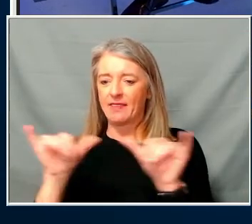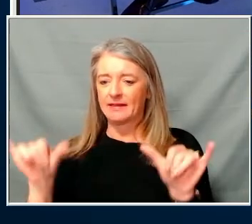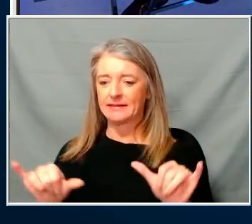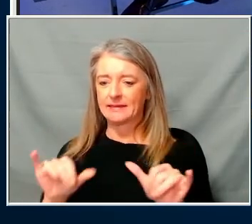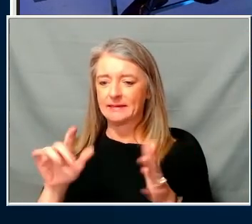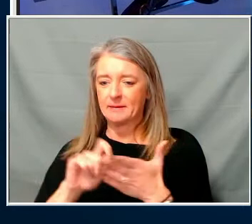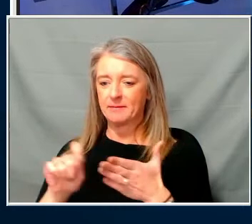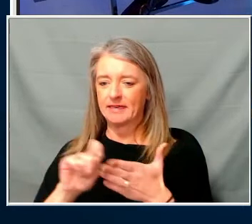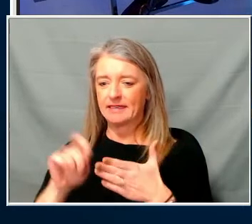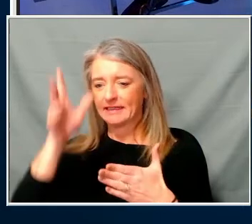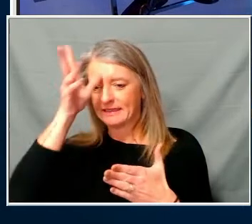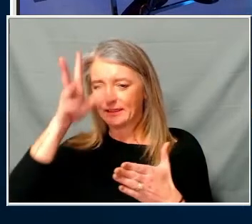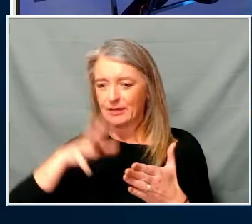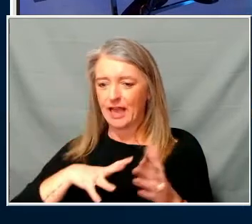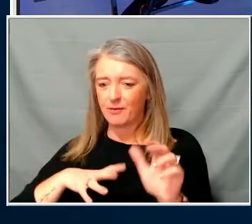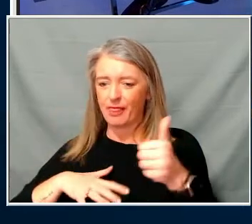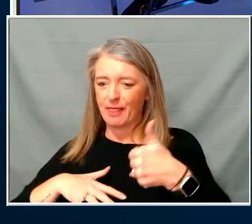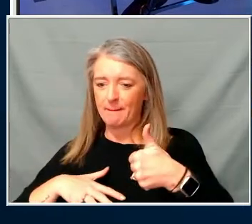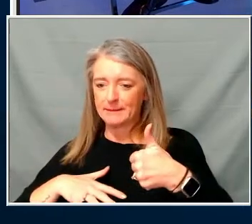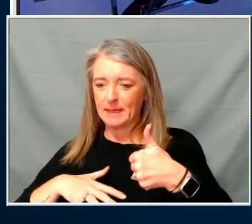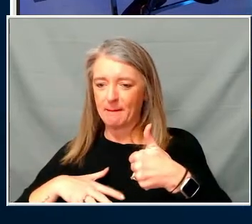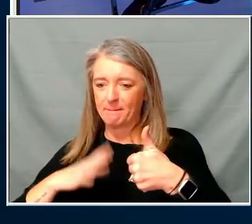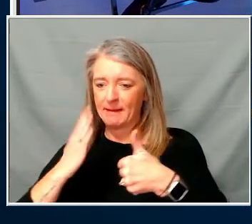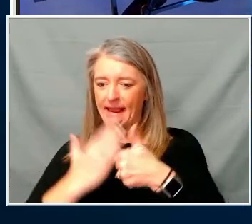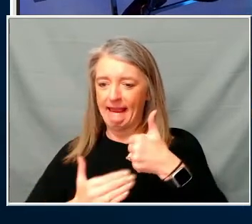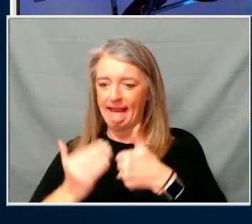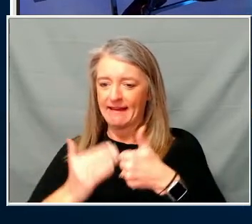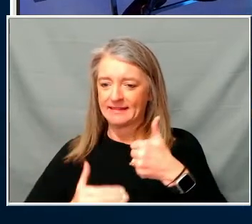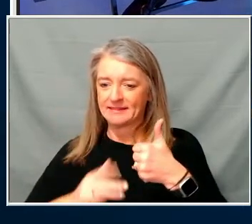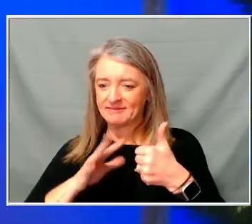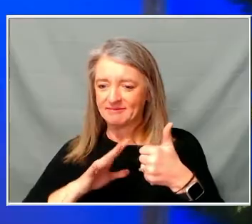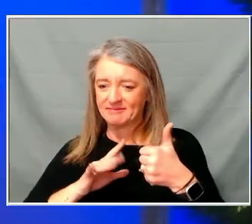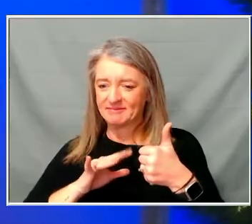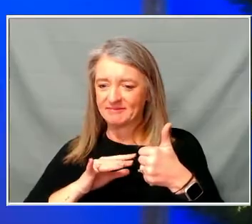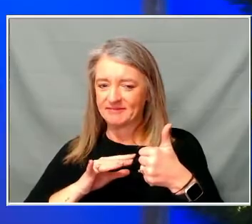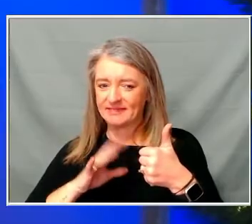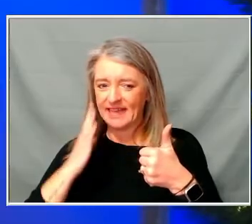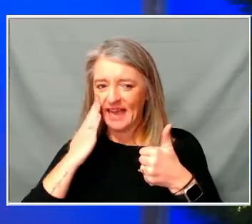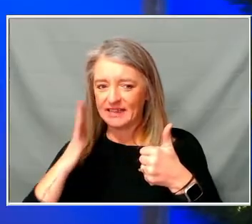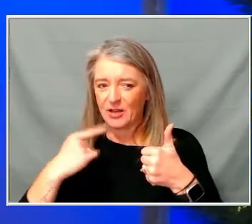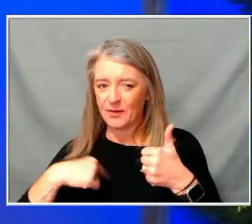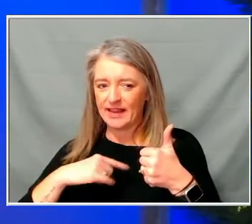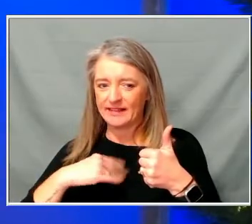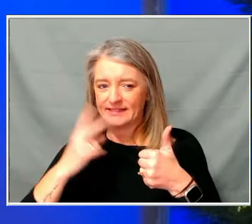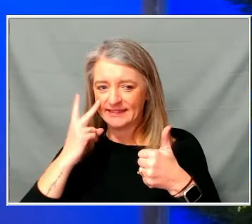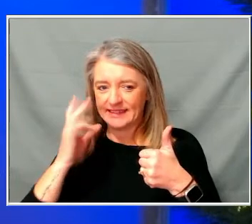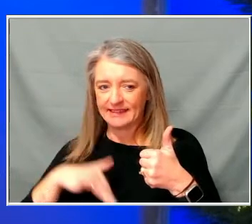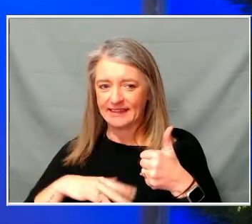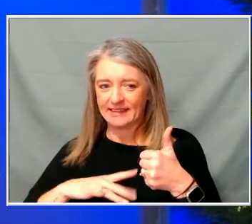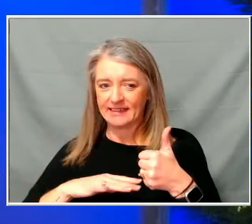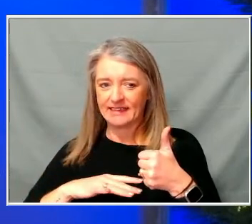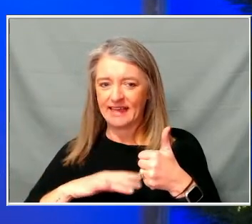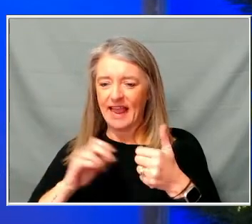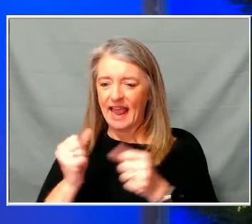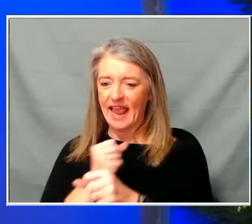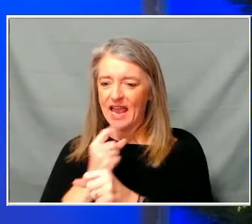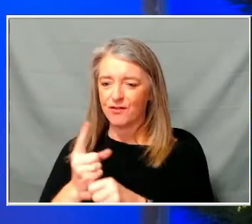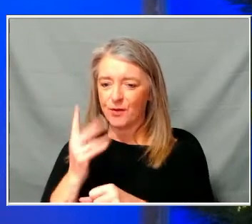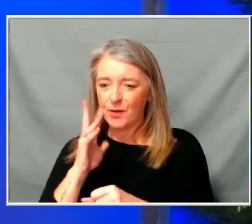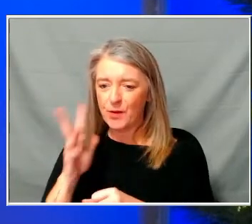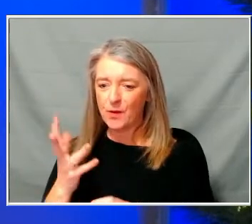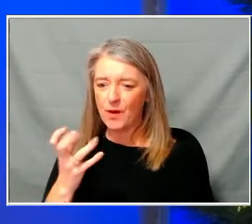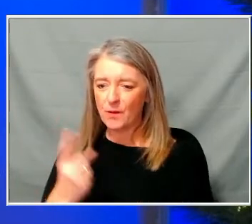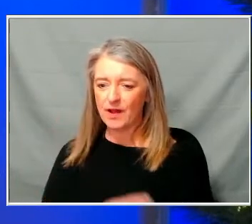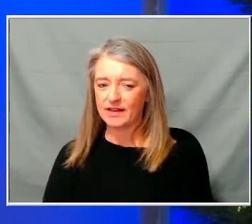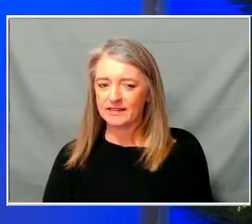guy with like. With a thumbs up with and thumbs crazy up and hair. fun What could be hair. more? I didn't know we give these out. Do you see these? I Everybody's don't going to want think to come they here do. for I think these. Santa left it there.